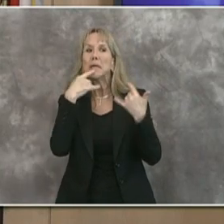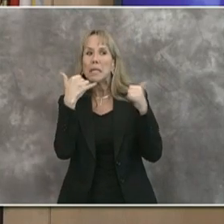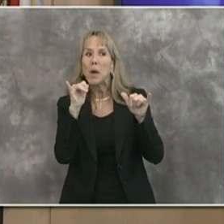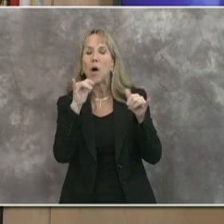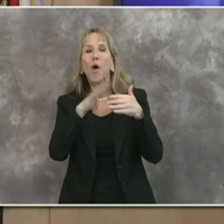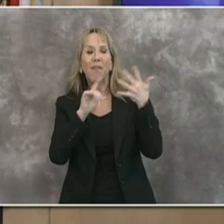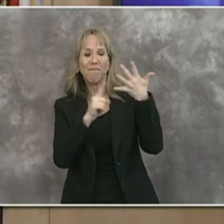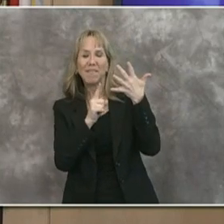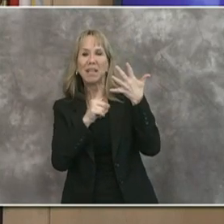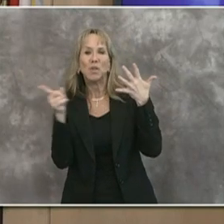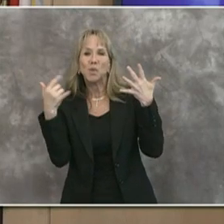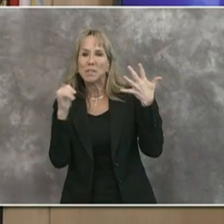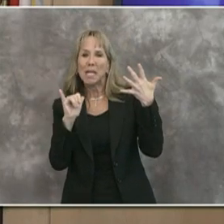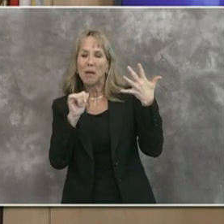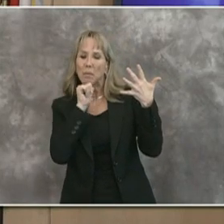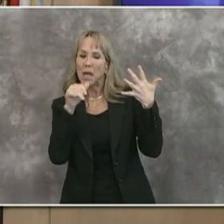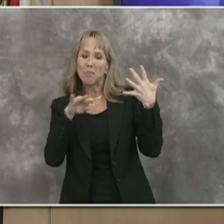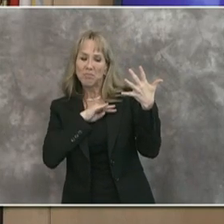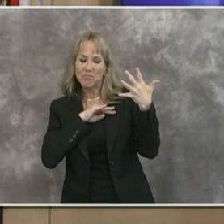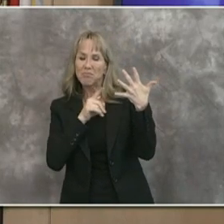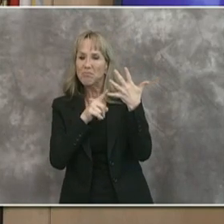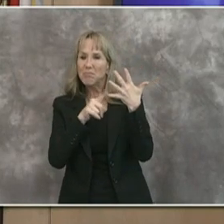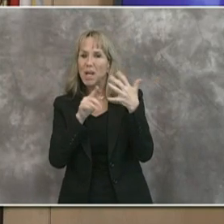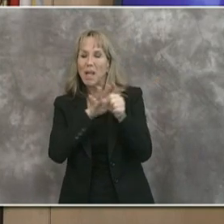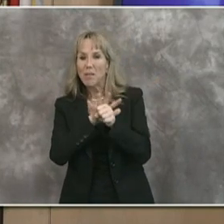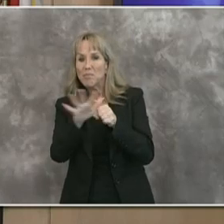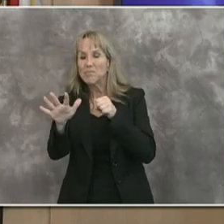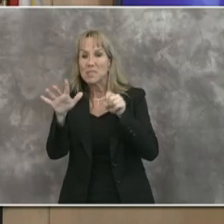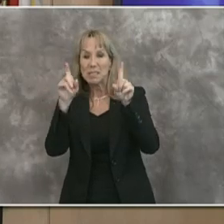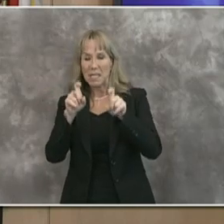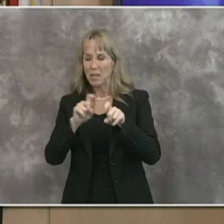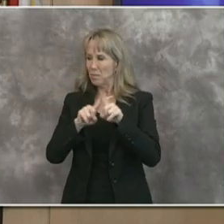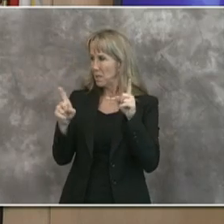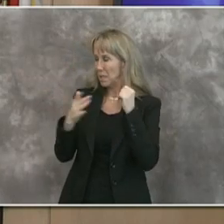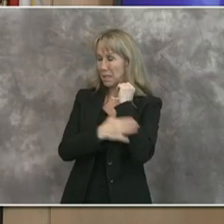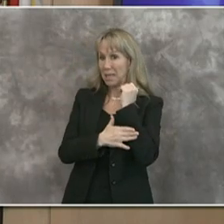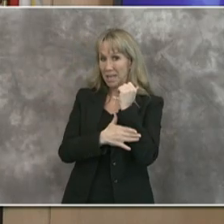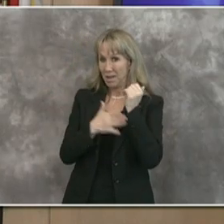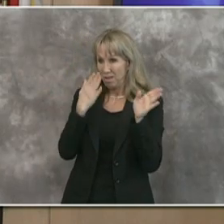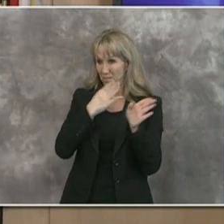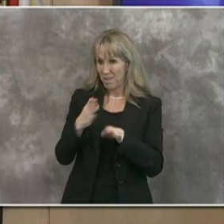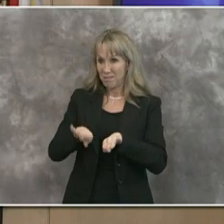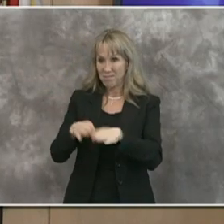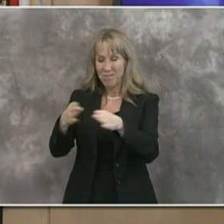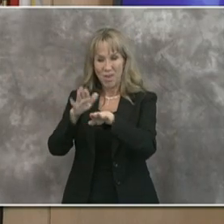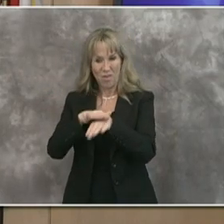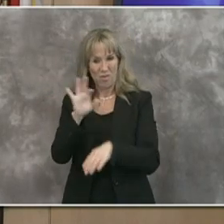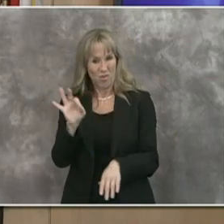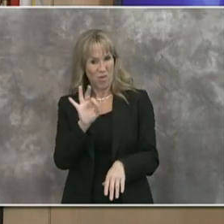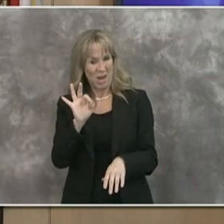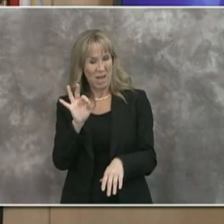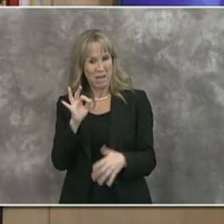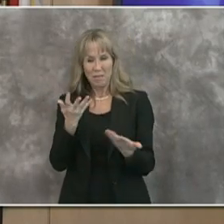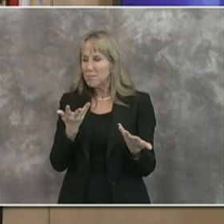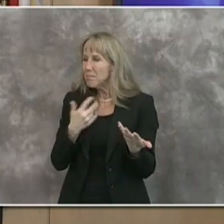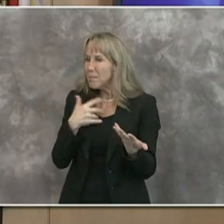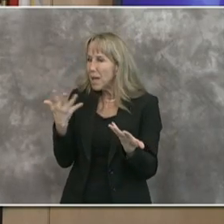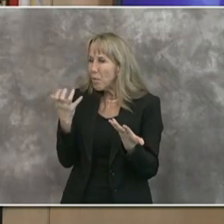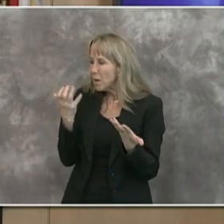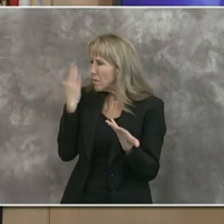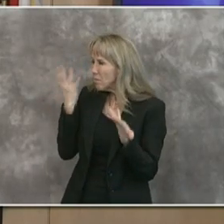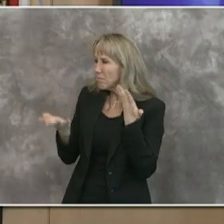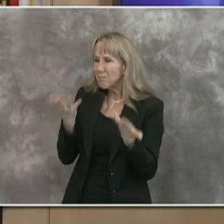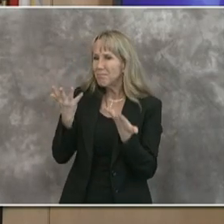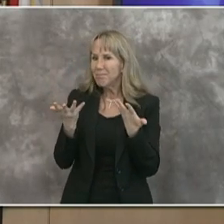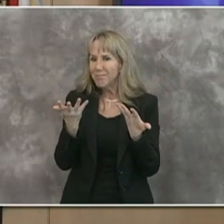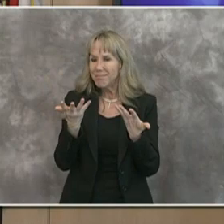been met yet, even though the county is planning to move forward with reopening businesses Friday. So I just wanted to, if someone could respond to that and